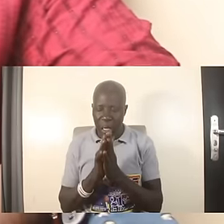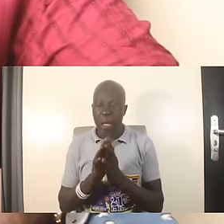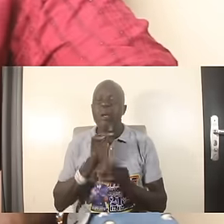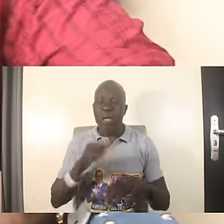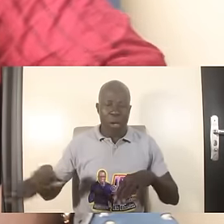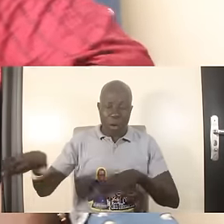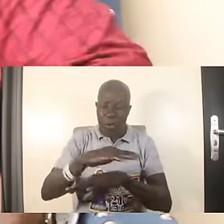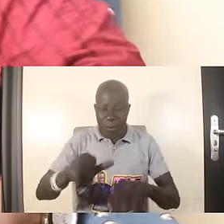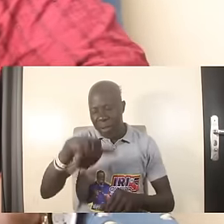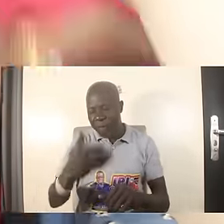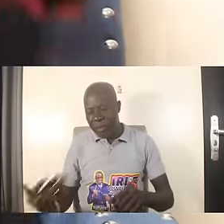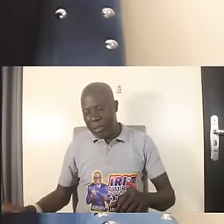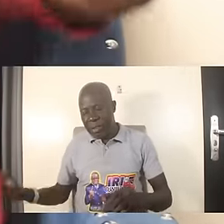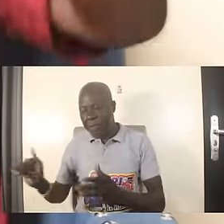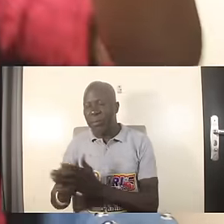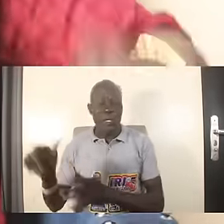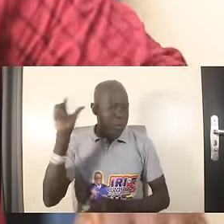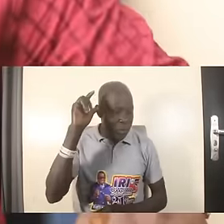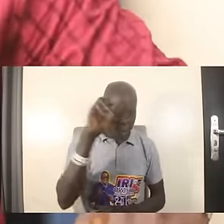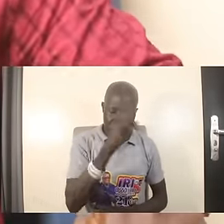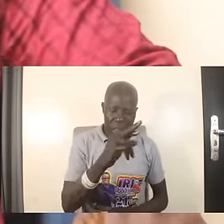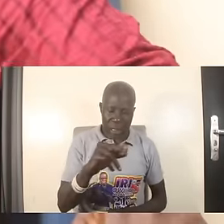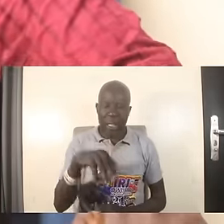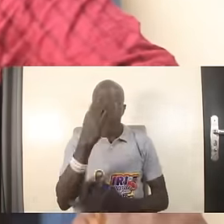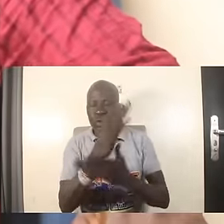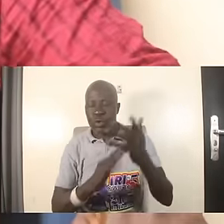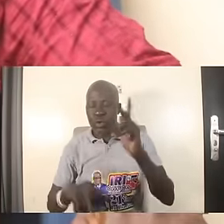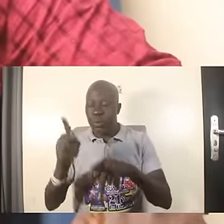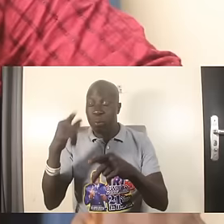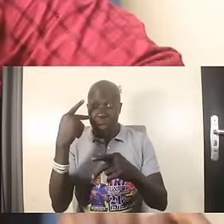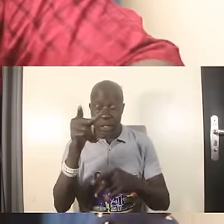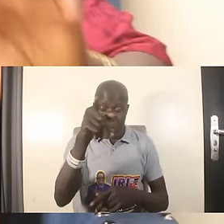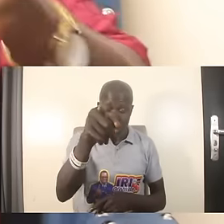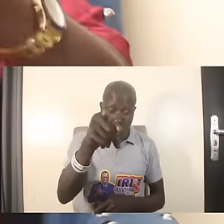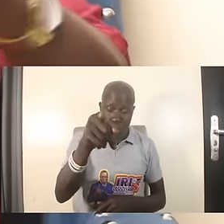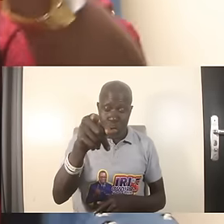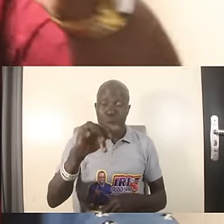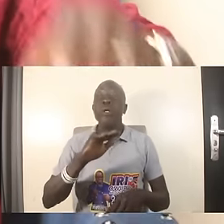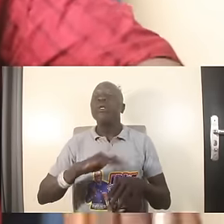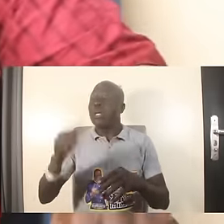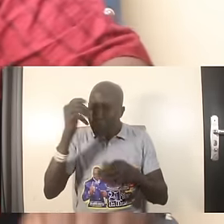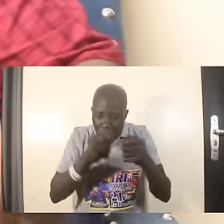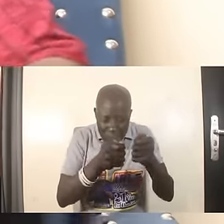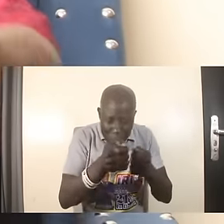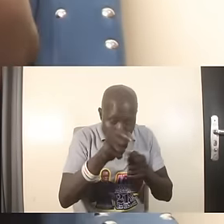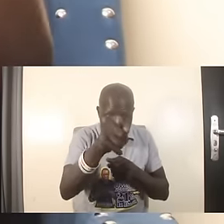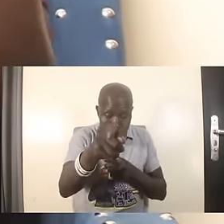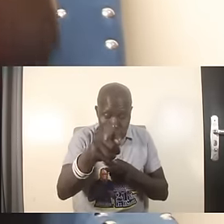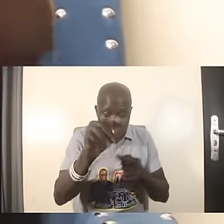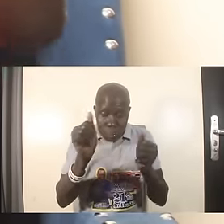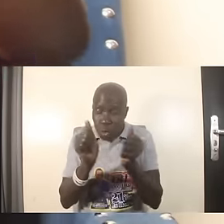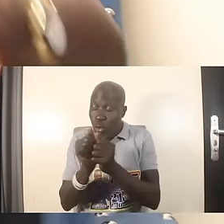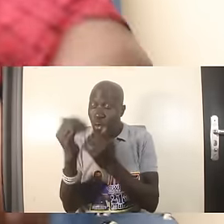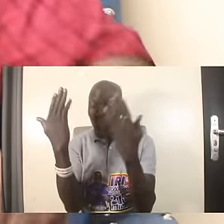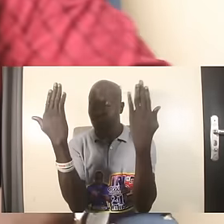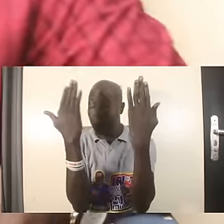You overcome every problem. This is sir. I work out what you want. There are some people that sing. What they monitor? They monitor. They do